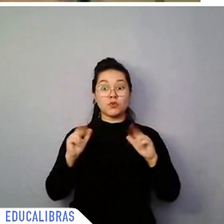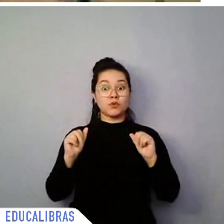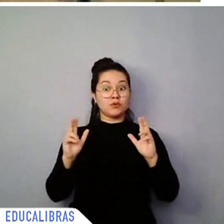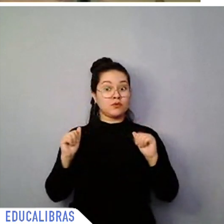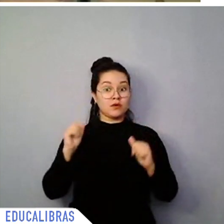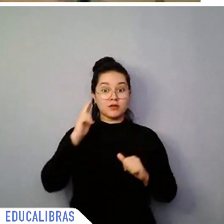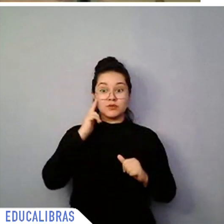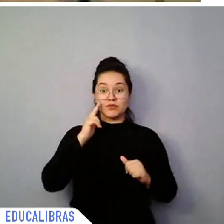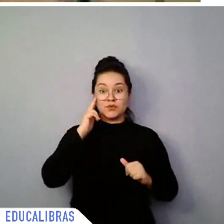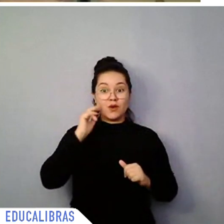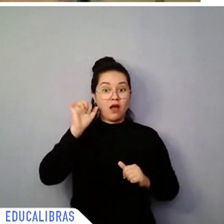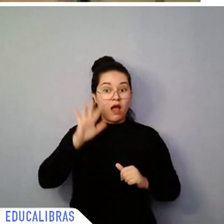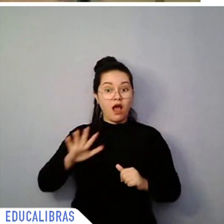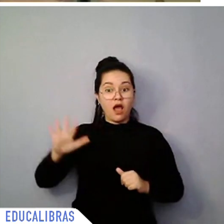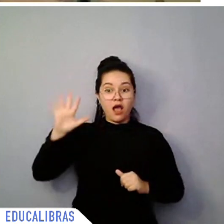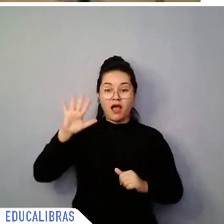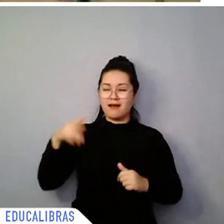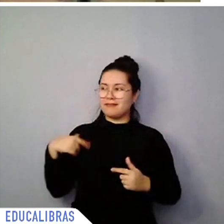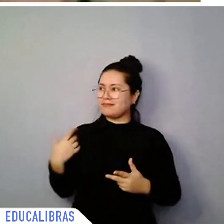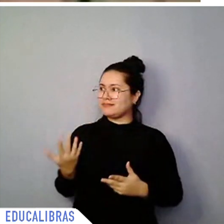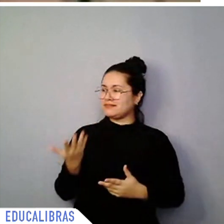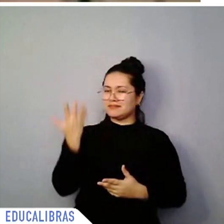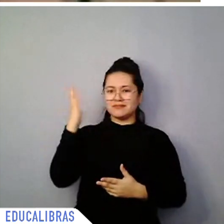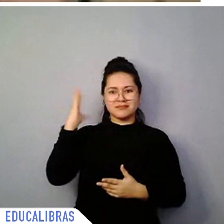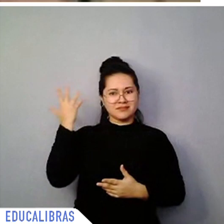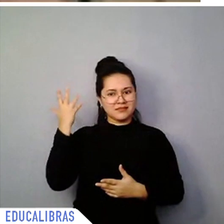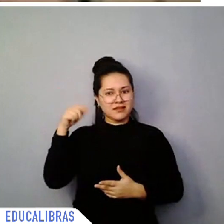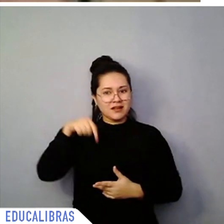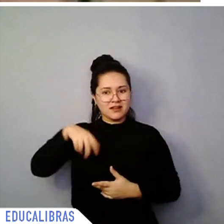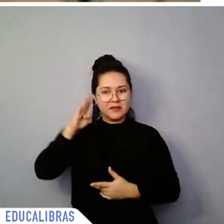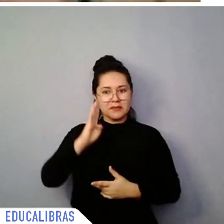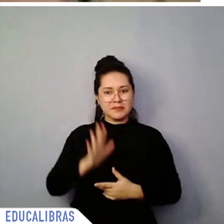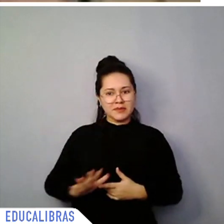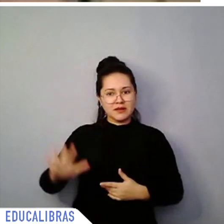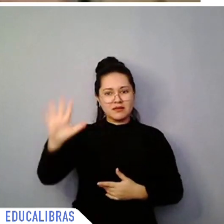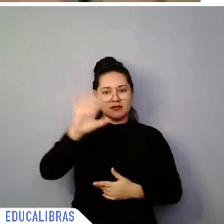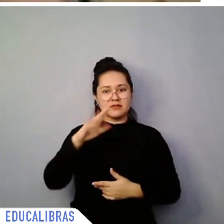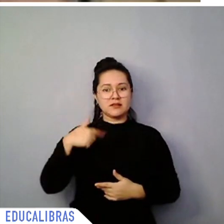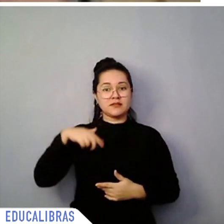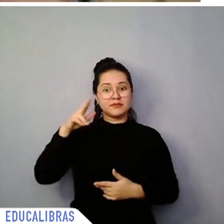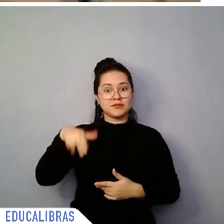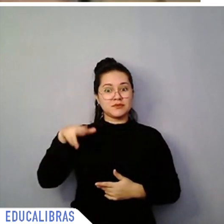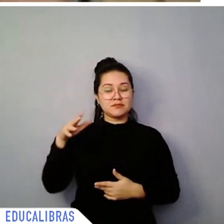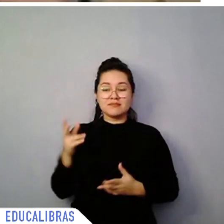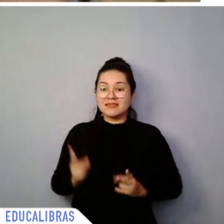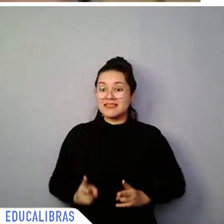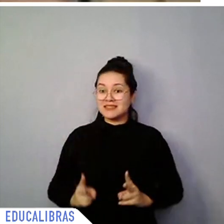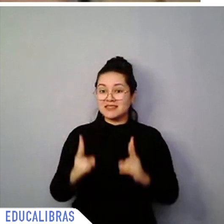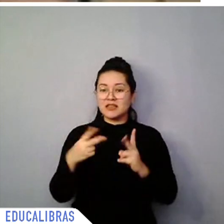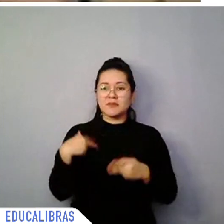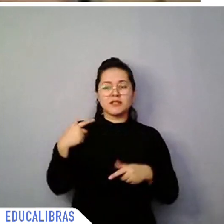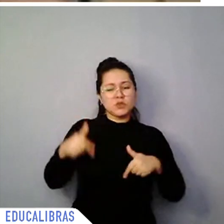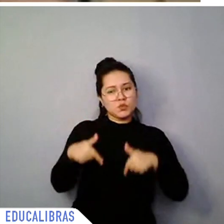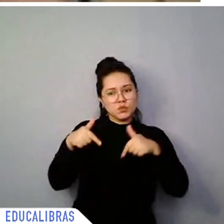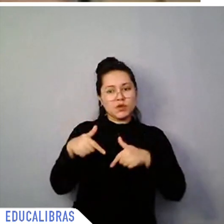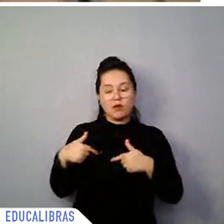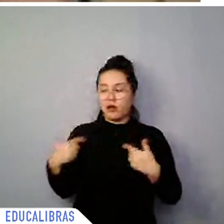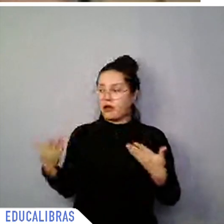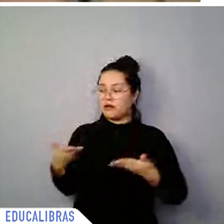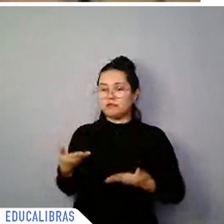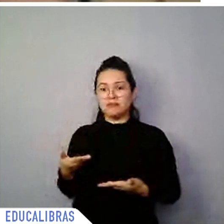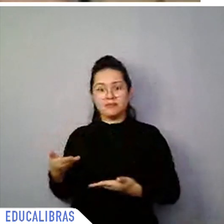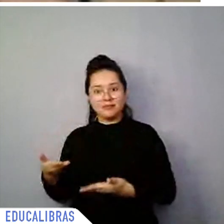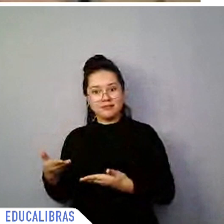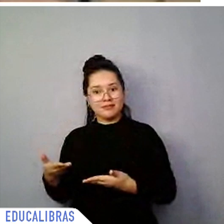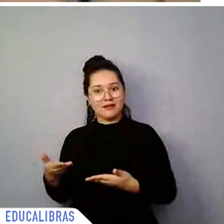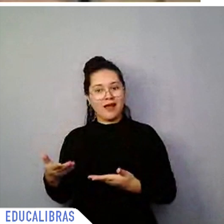purpose, talking about women, talking about Black. I never dreamed, I always fought for that, but I never dreamed